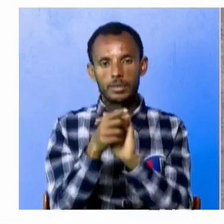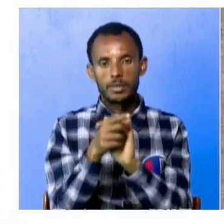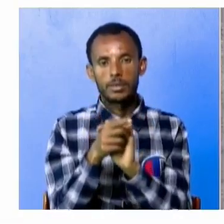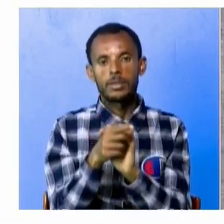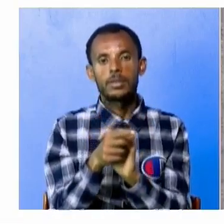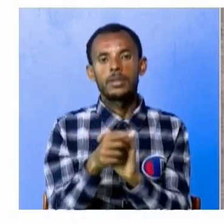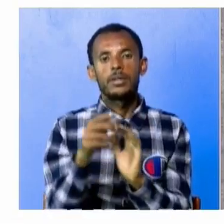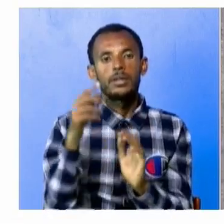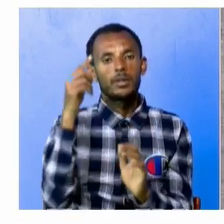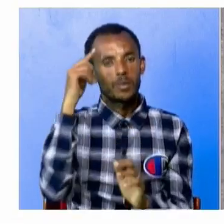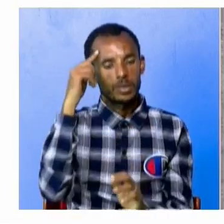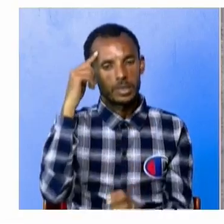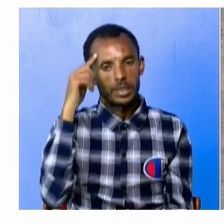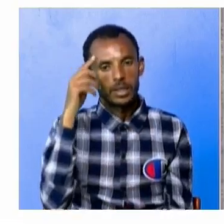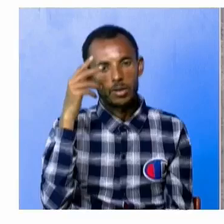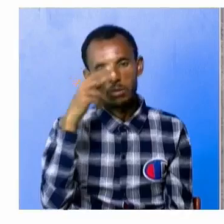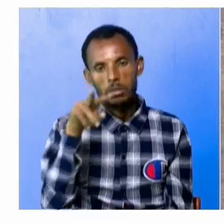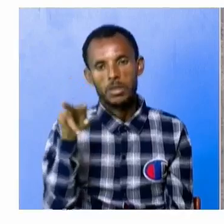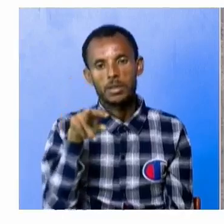consider